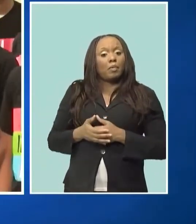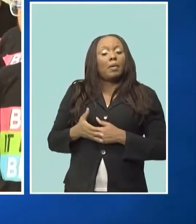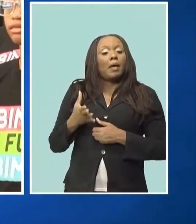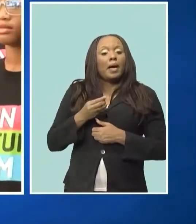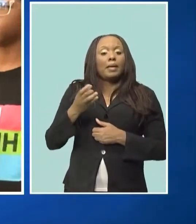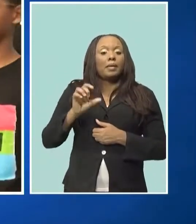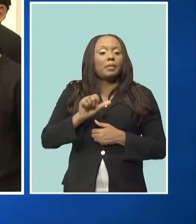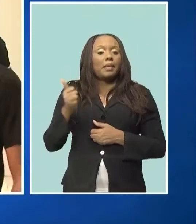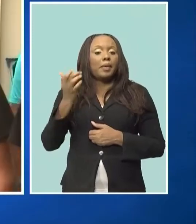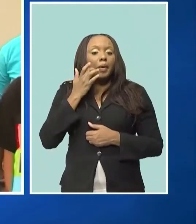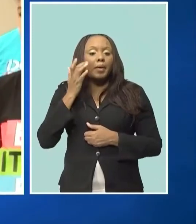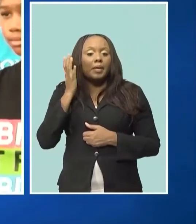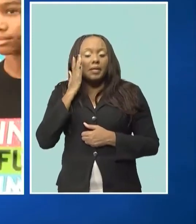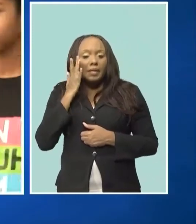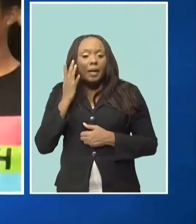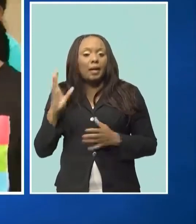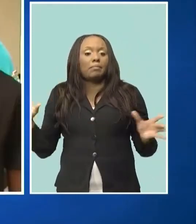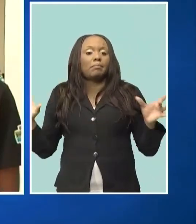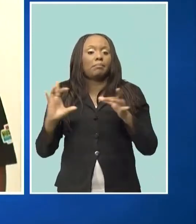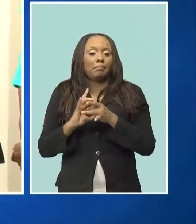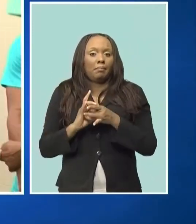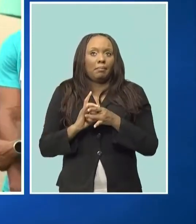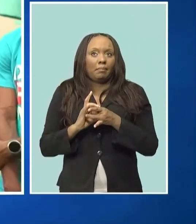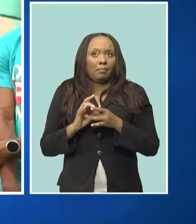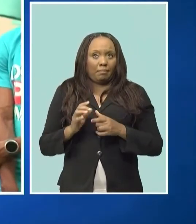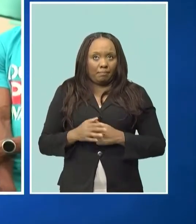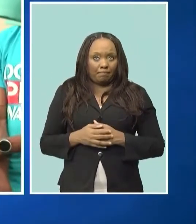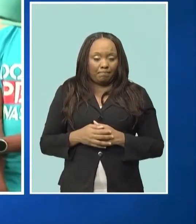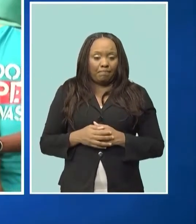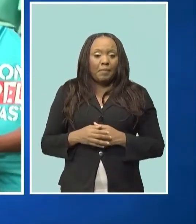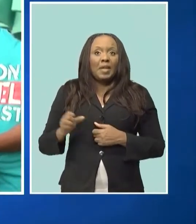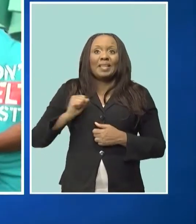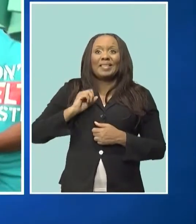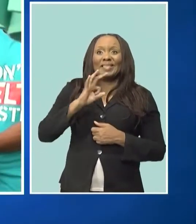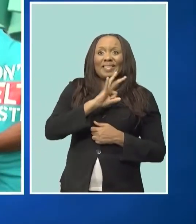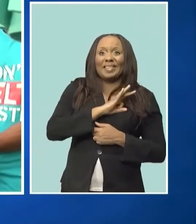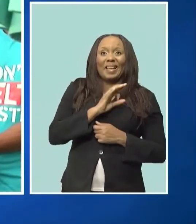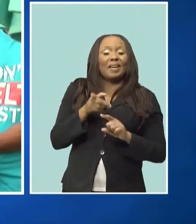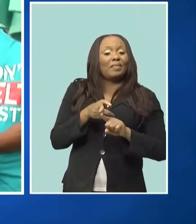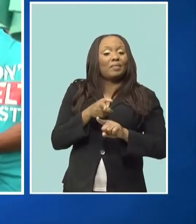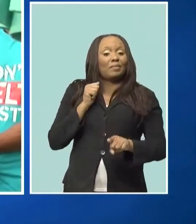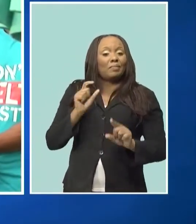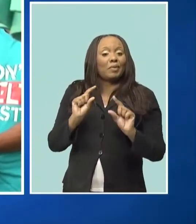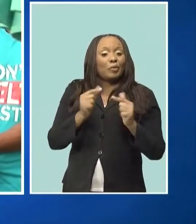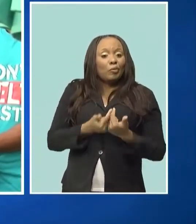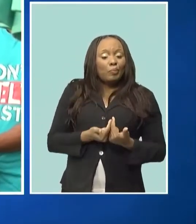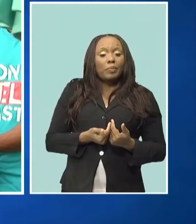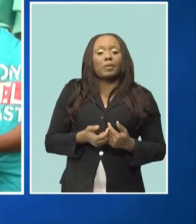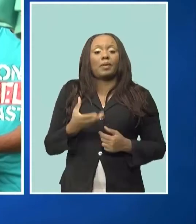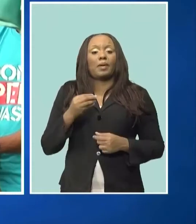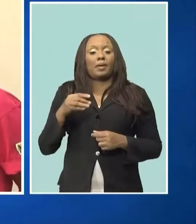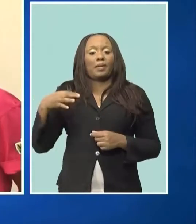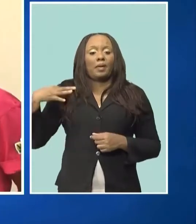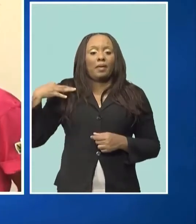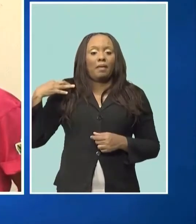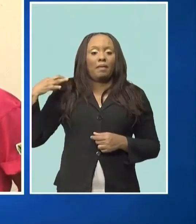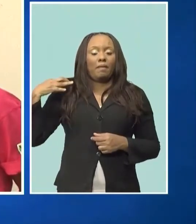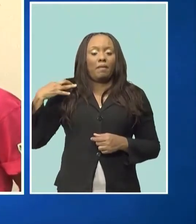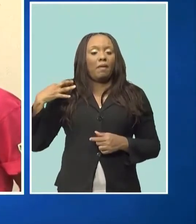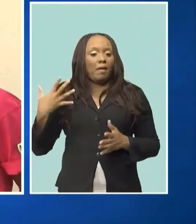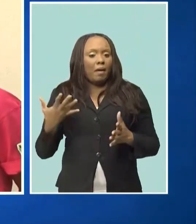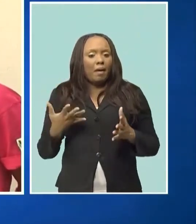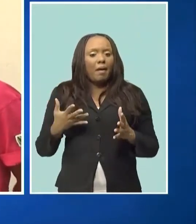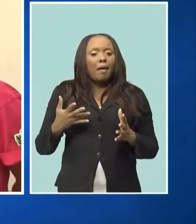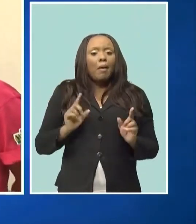the Sands Hotel in Worthing. And later, staff from the group and other volunteers took to 3 communities, including Salter